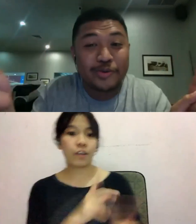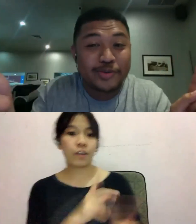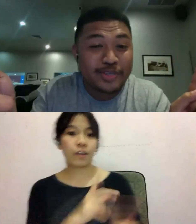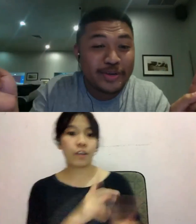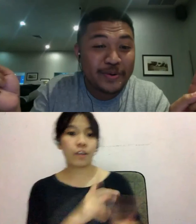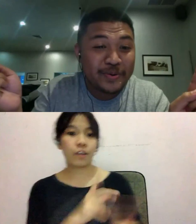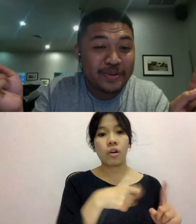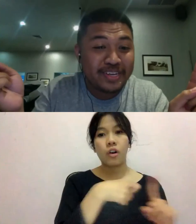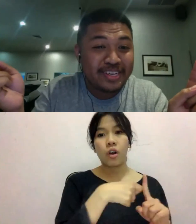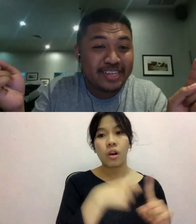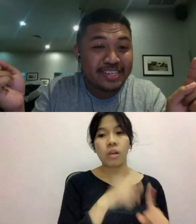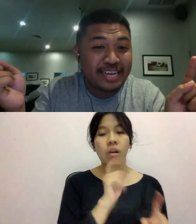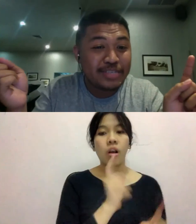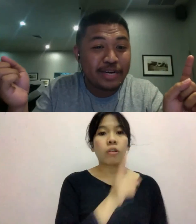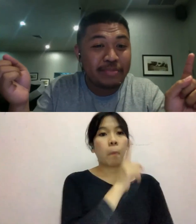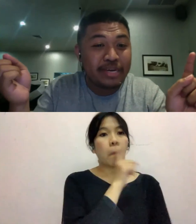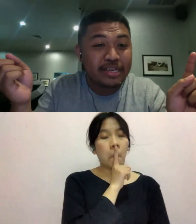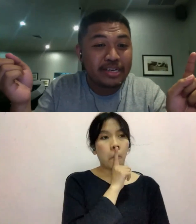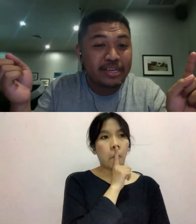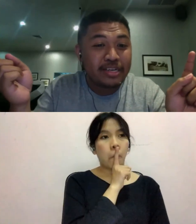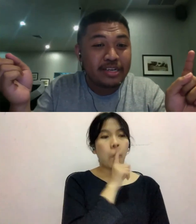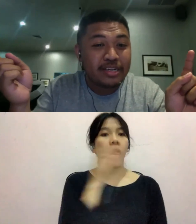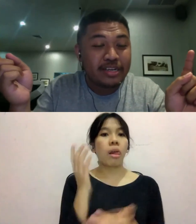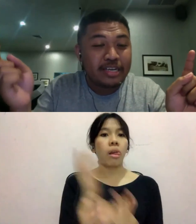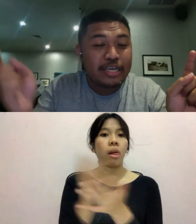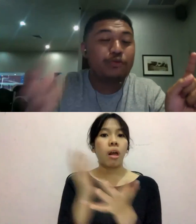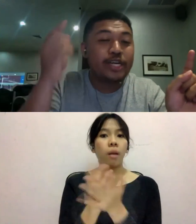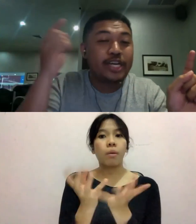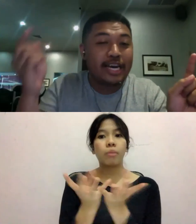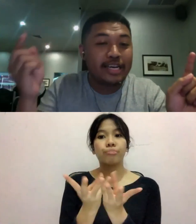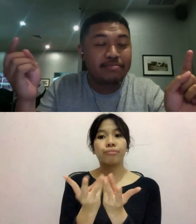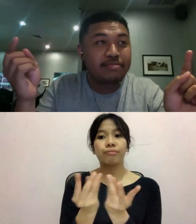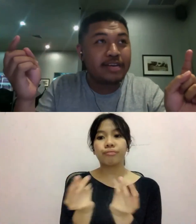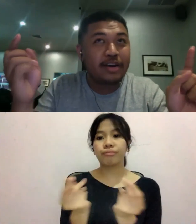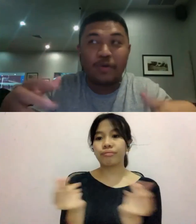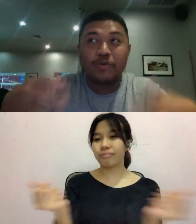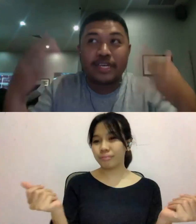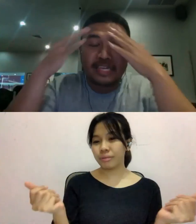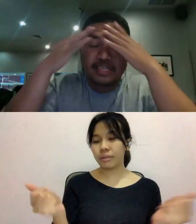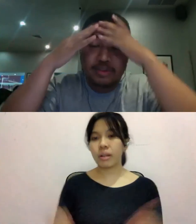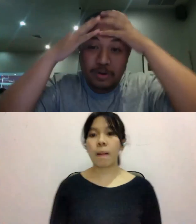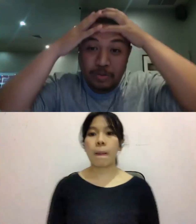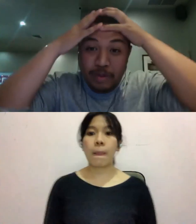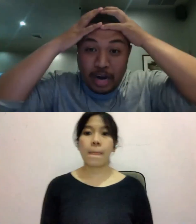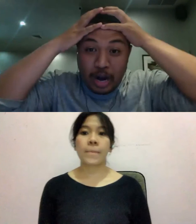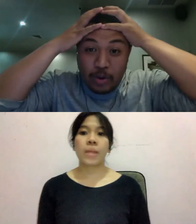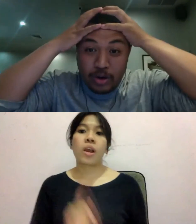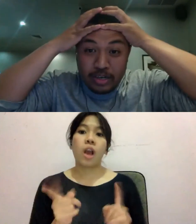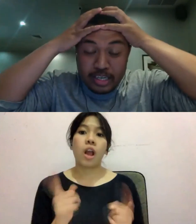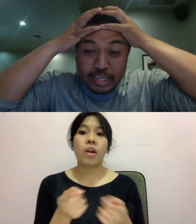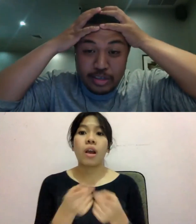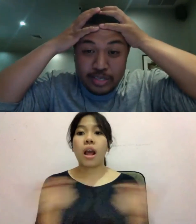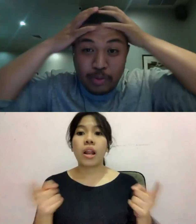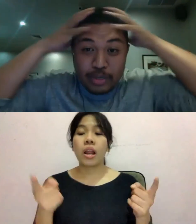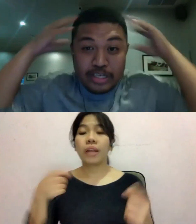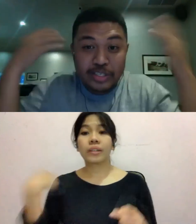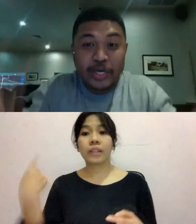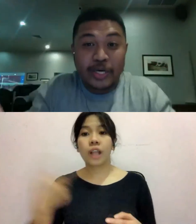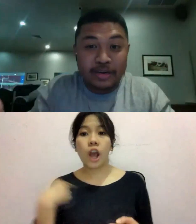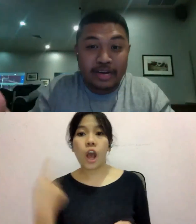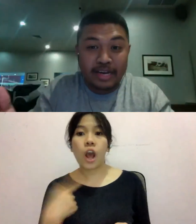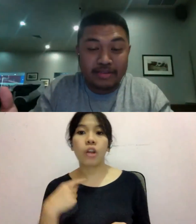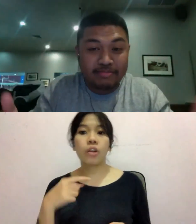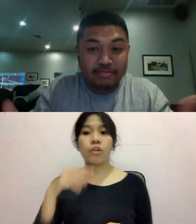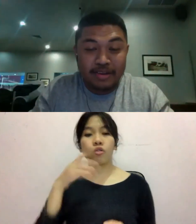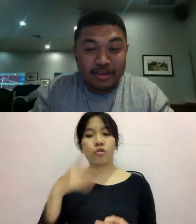going to lose, That's what I meant. If we like always talk about our issues that we